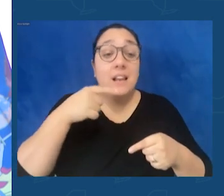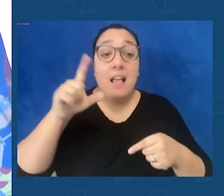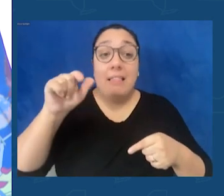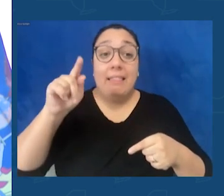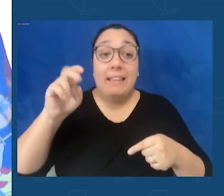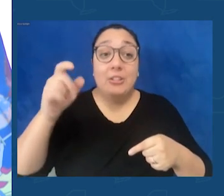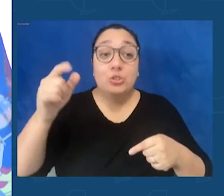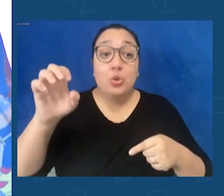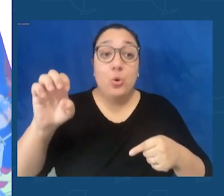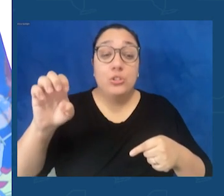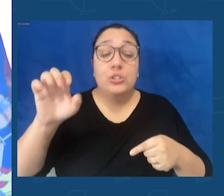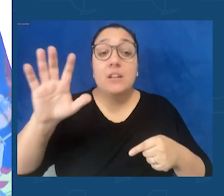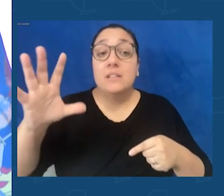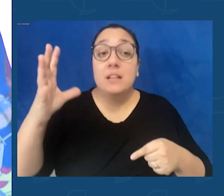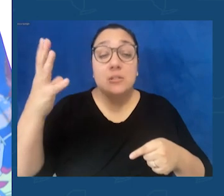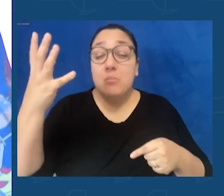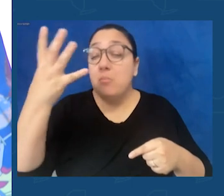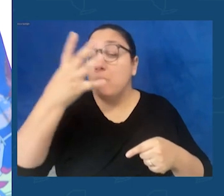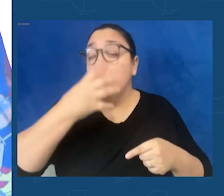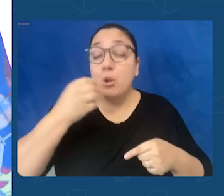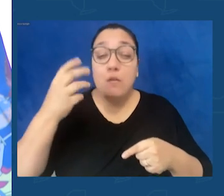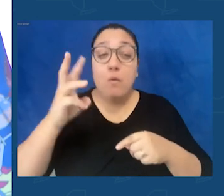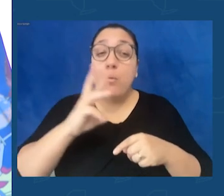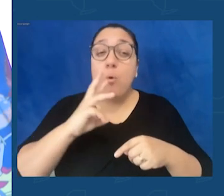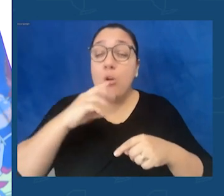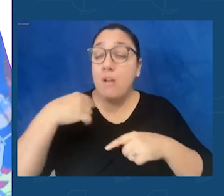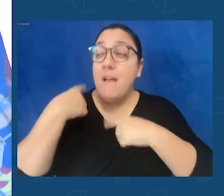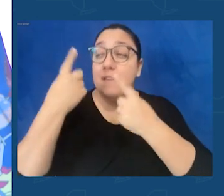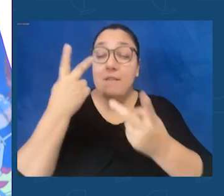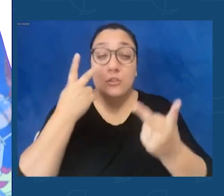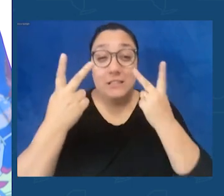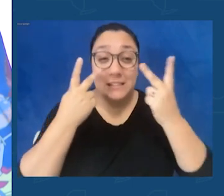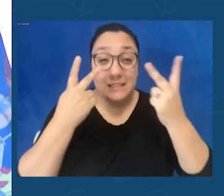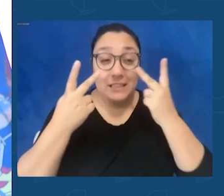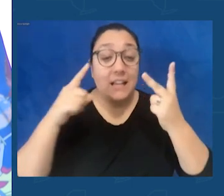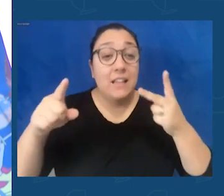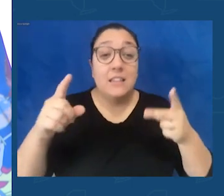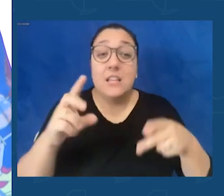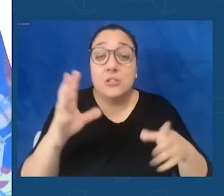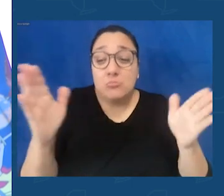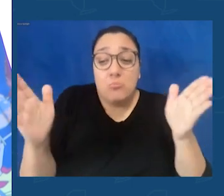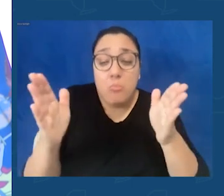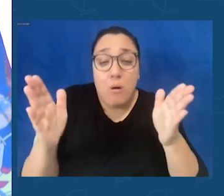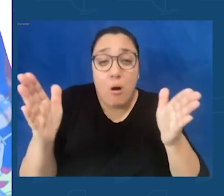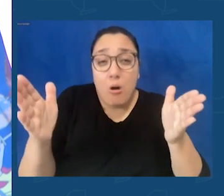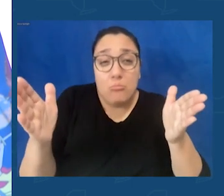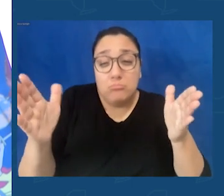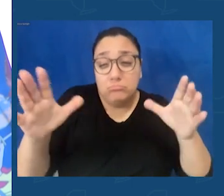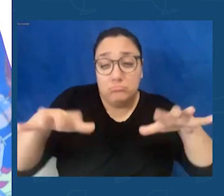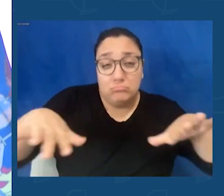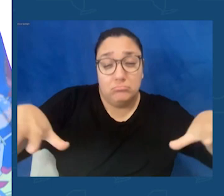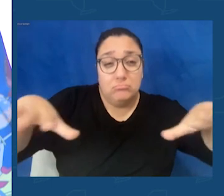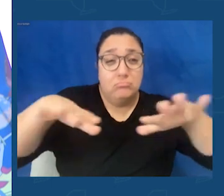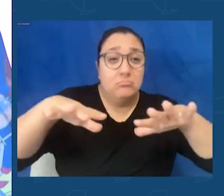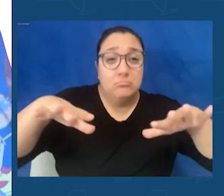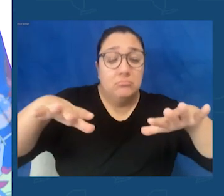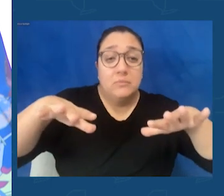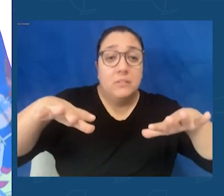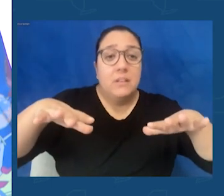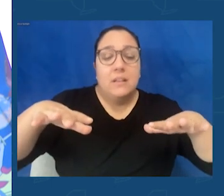is. This pristine lake, nestled in the heart of the Adirondack Mountains, has been a sanctuary for generations, a place where individuals